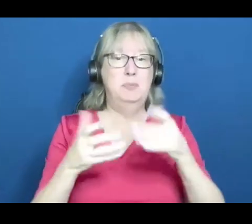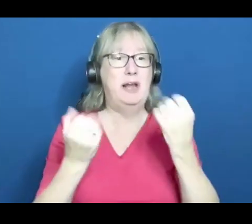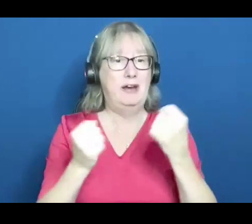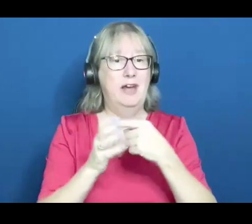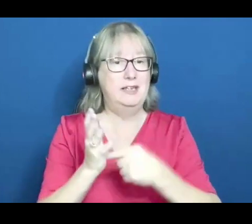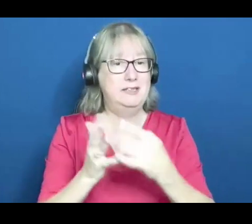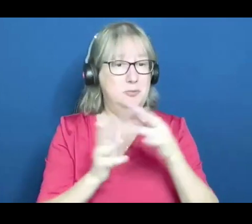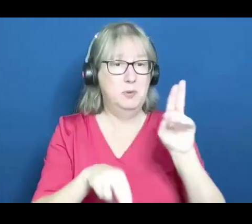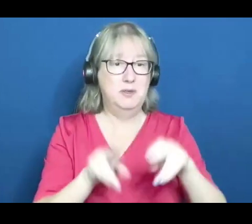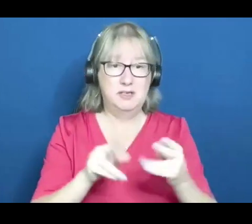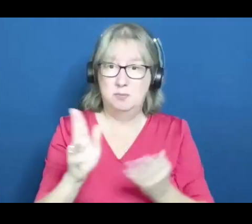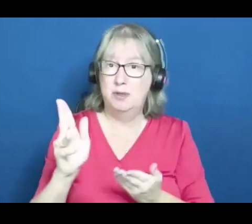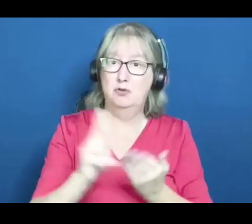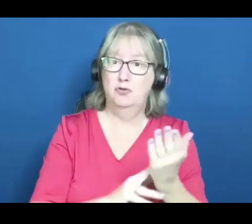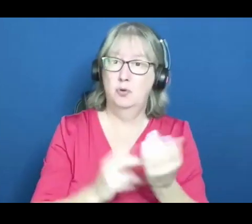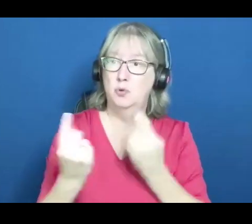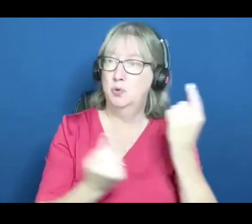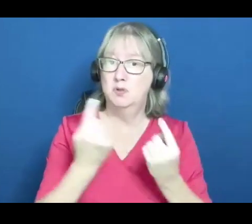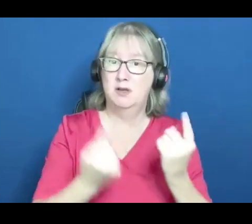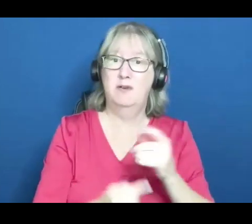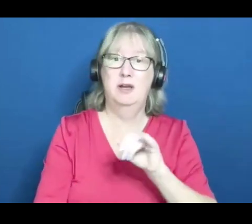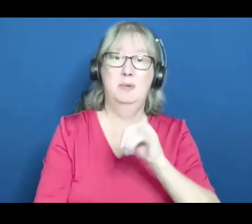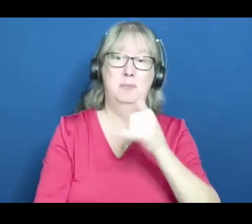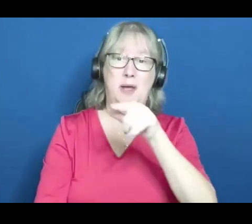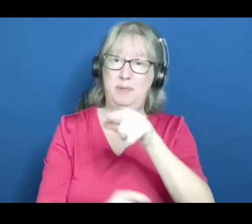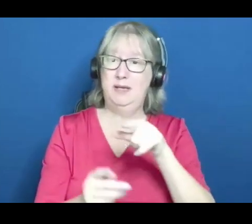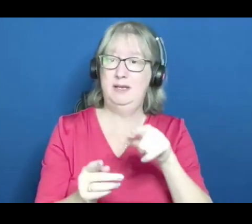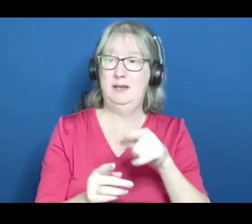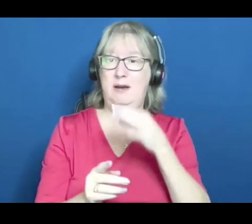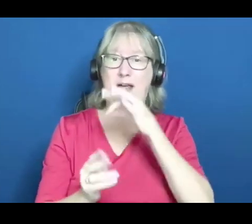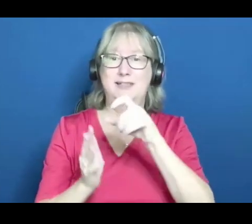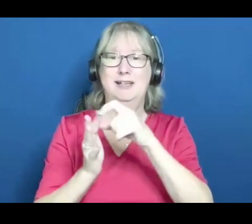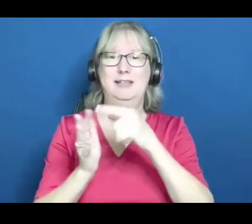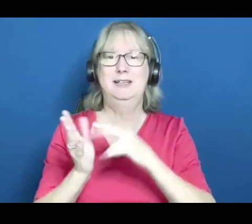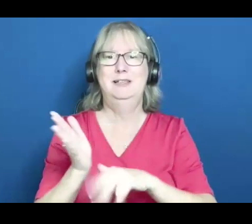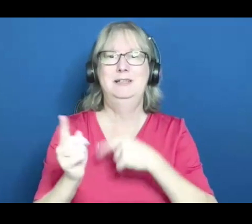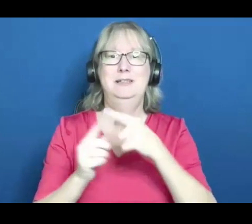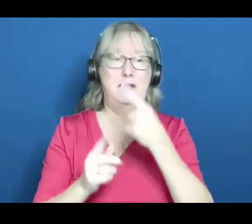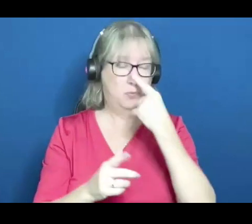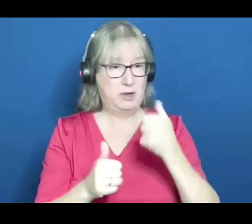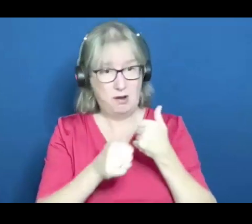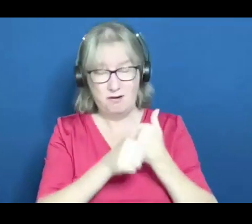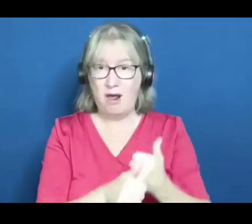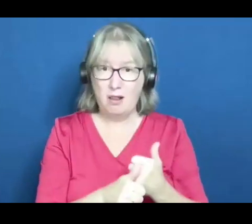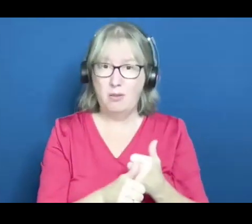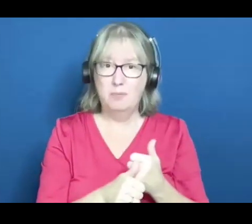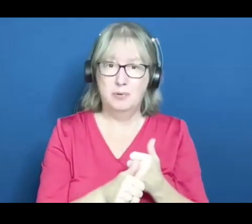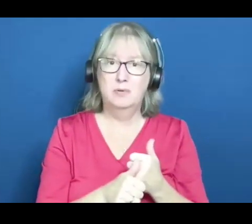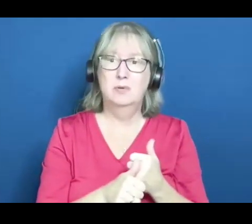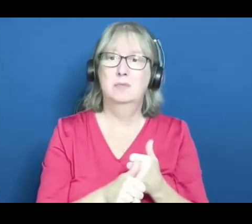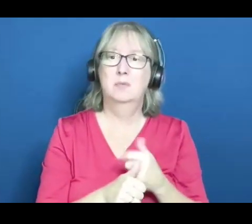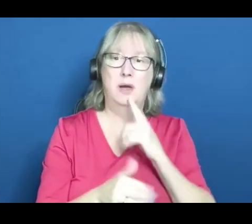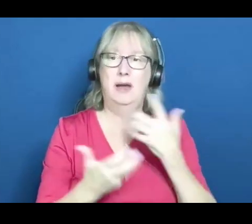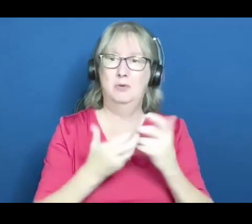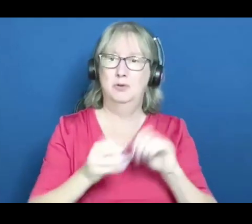work assessments, it's probably one for you, Dave. This is certainly something we can help with, can't we, in terms of, of that